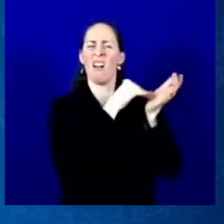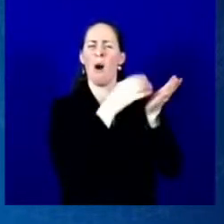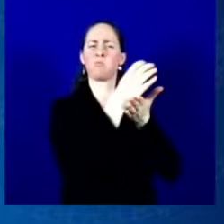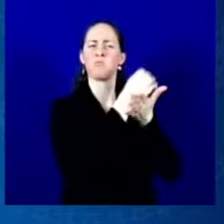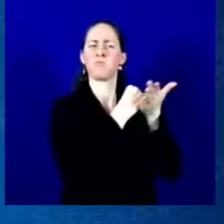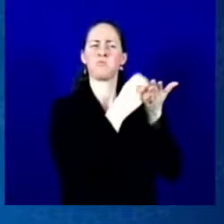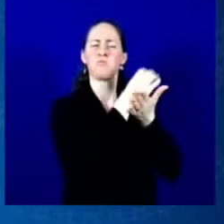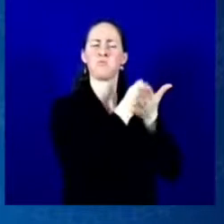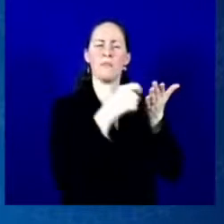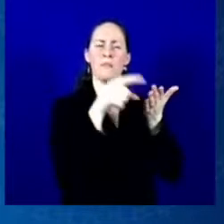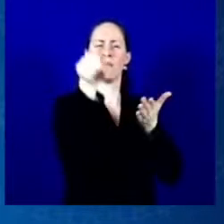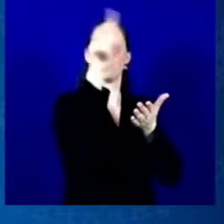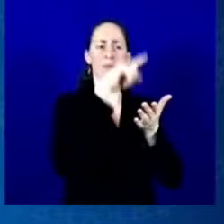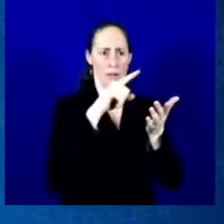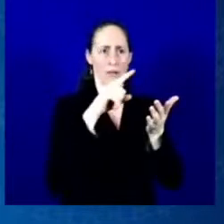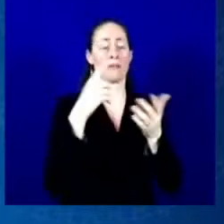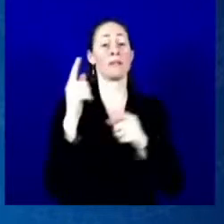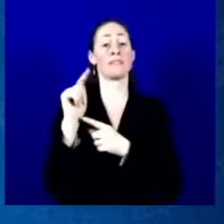president, when he started,